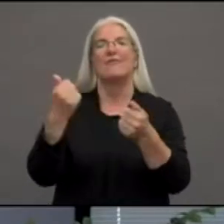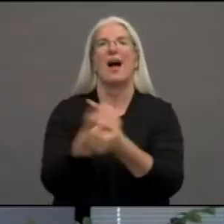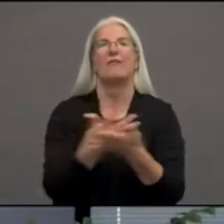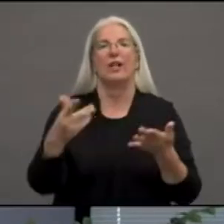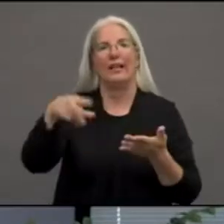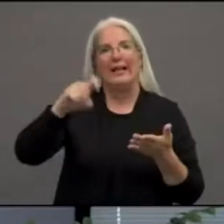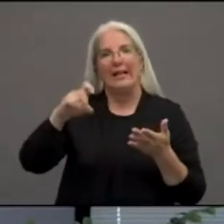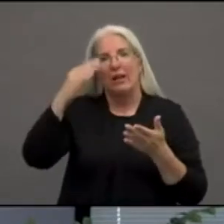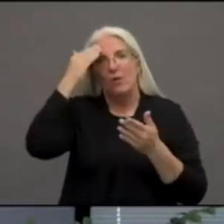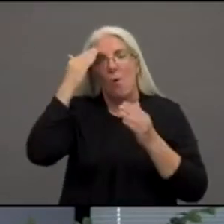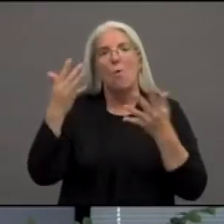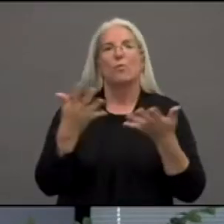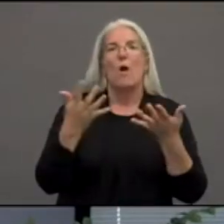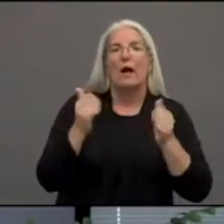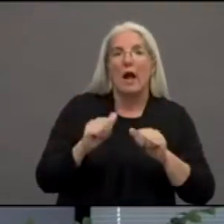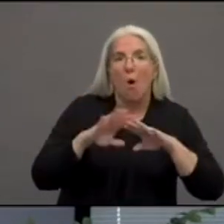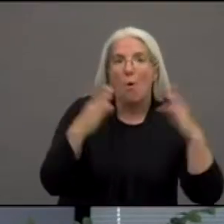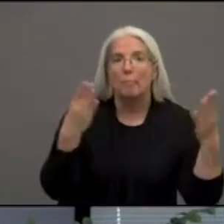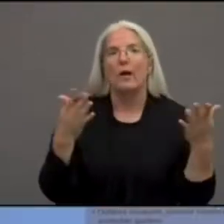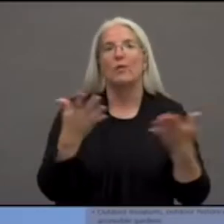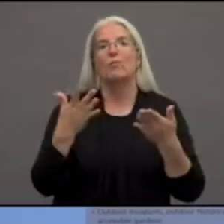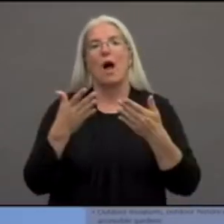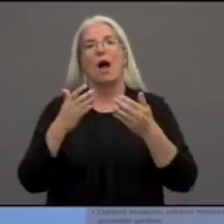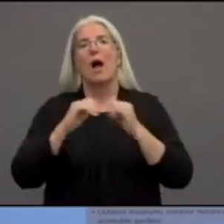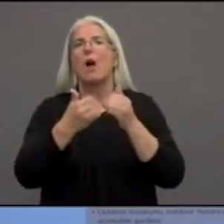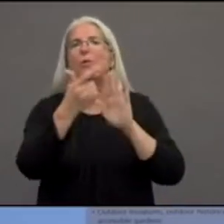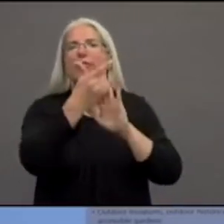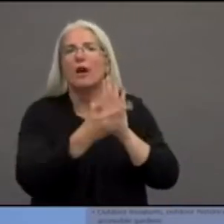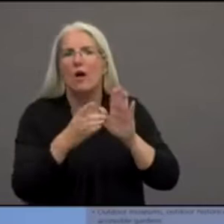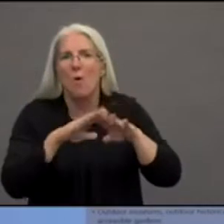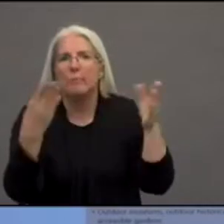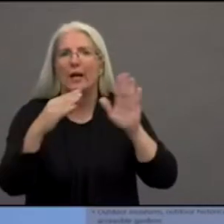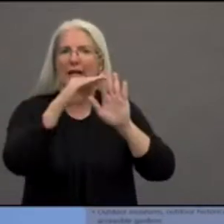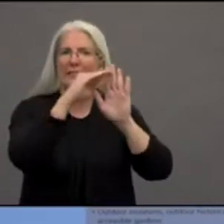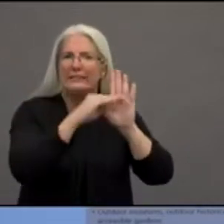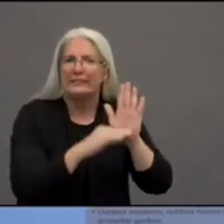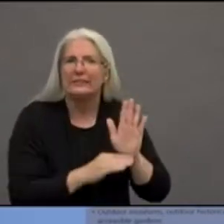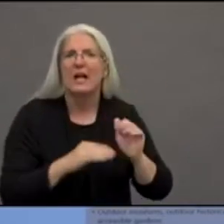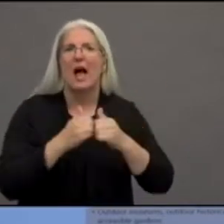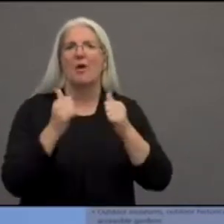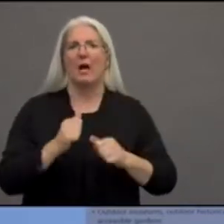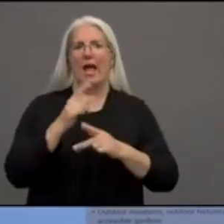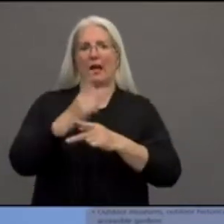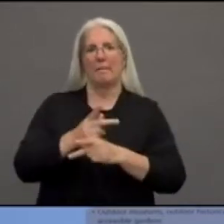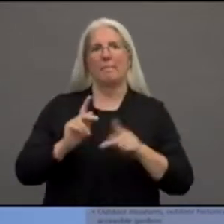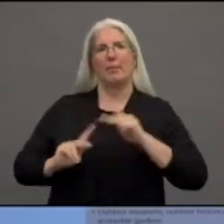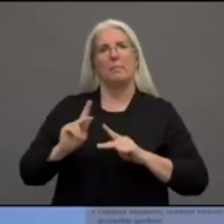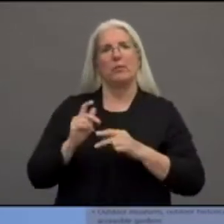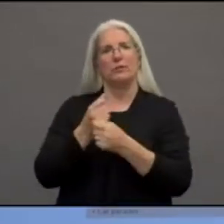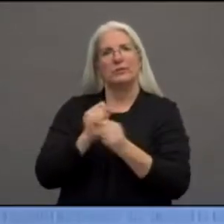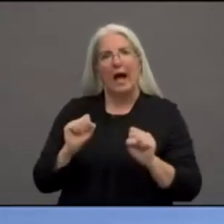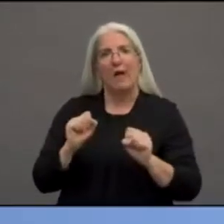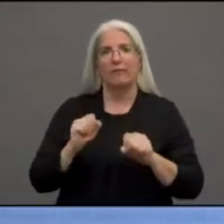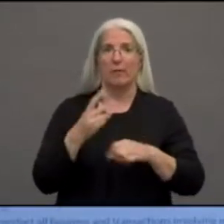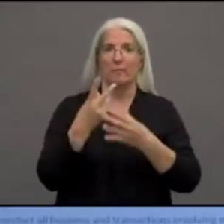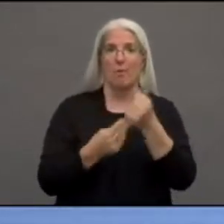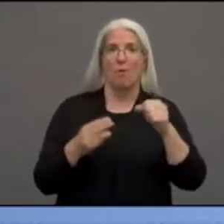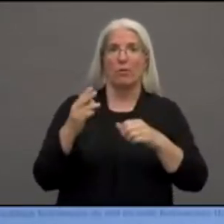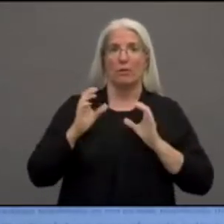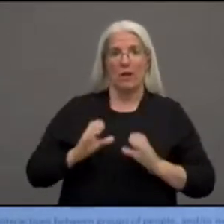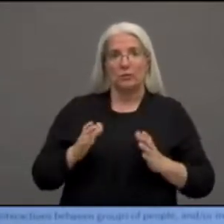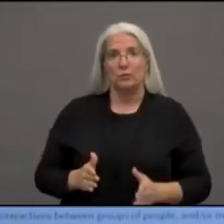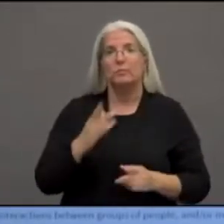open legally and safely, and how to keep their customers and employees safe. We have all the required documents for operations, such as